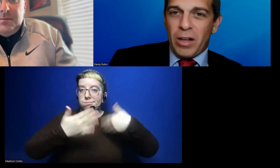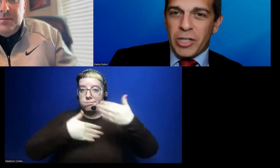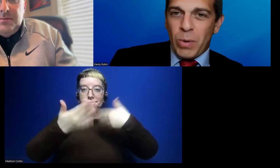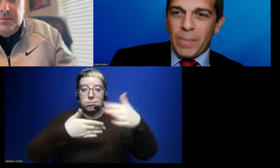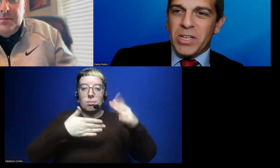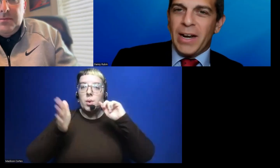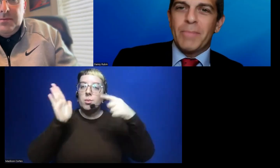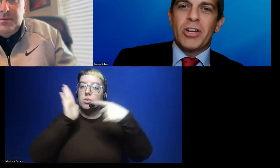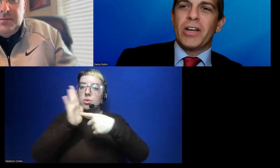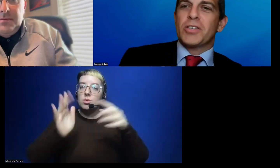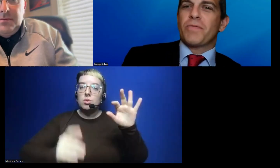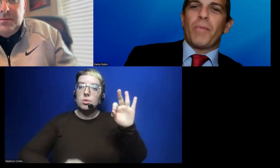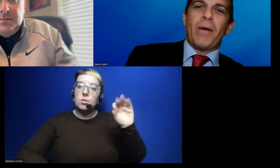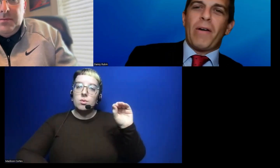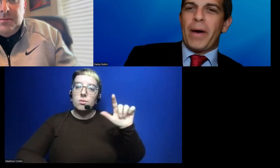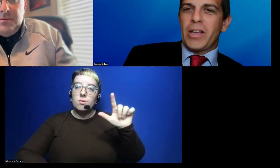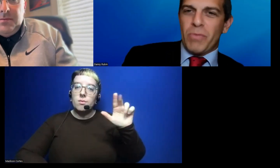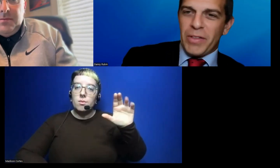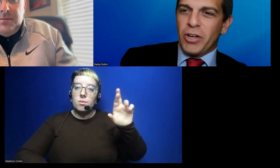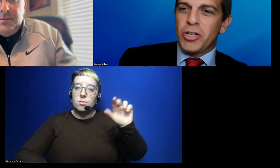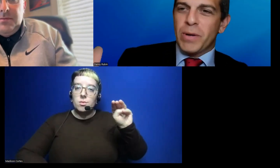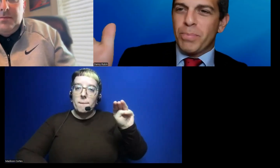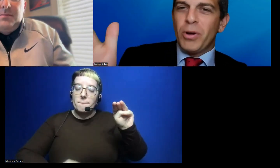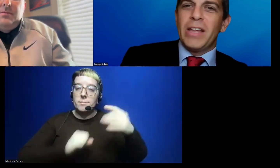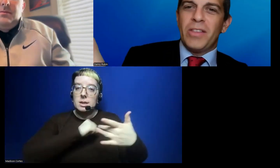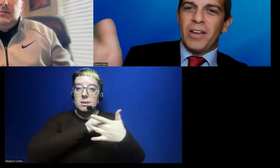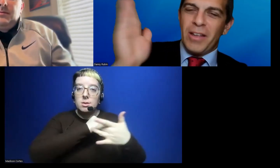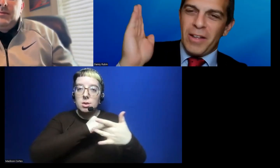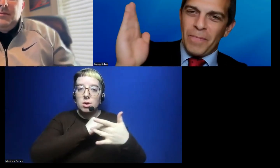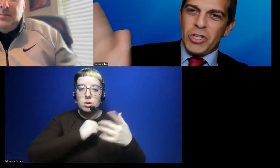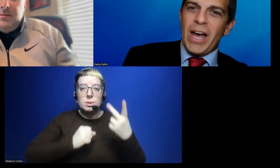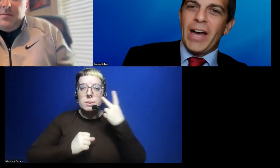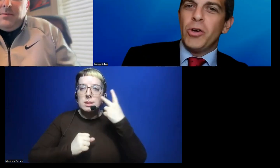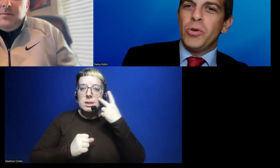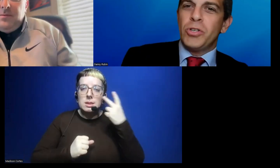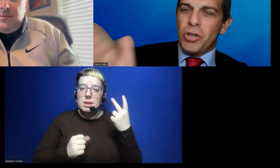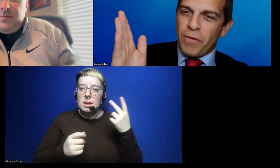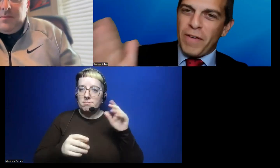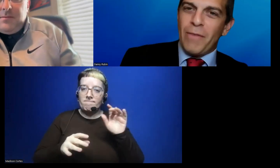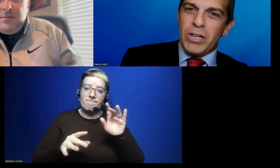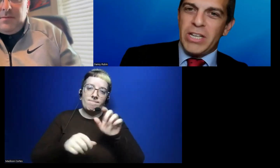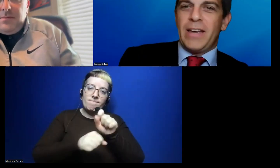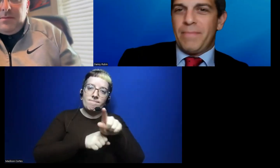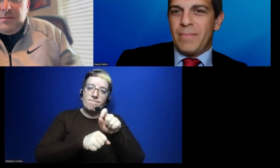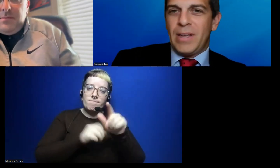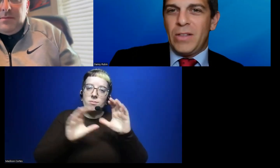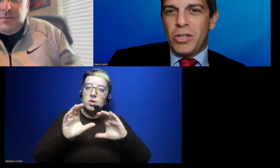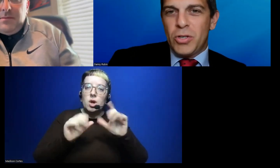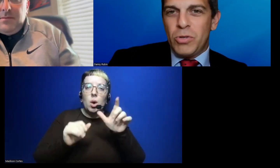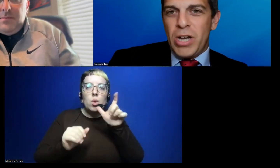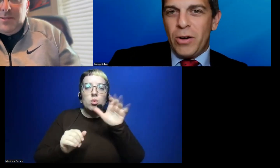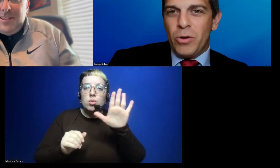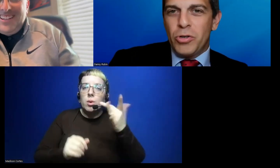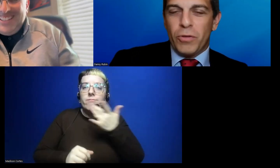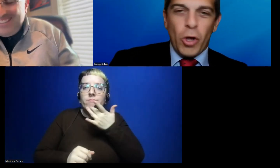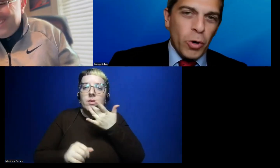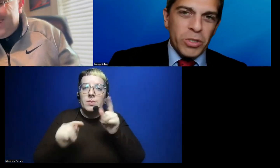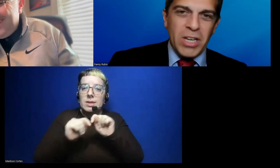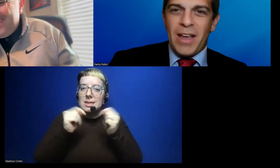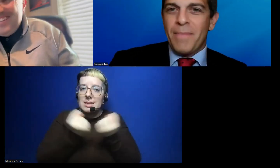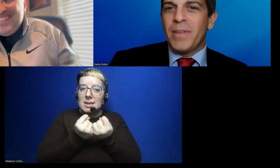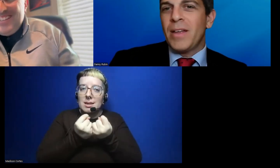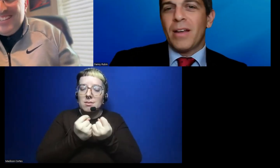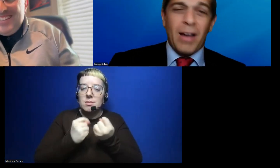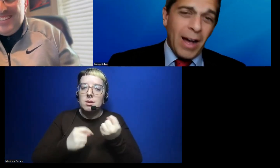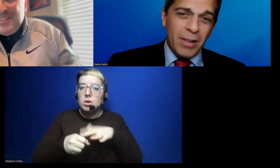Fulcrum Technologies website, I'm curious from where everybody is around the country, put in the chat, who's your favorite team in the Zoom chat? Who's your